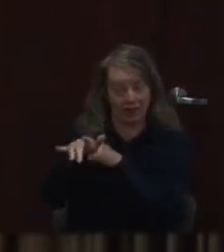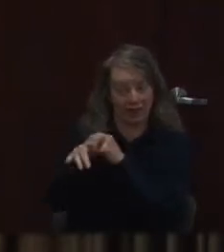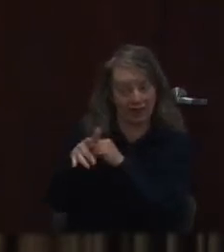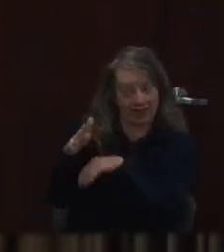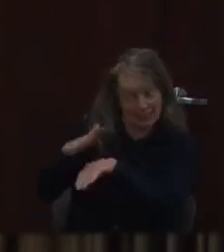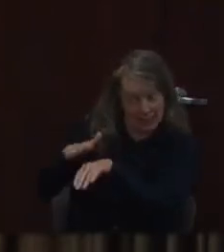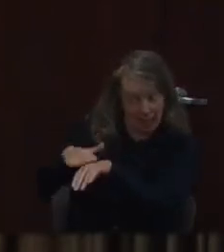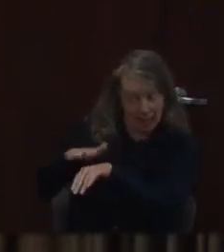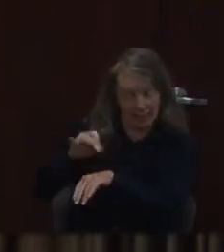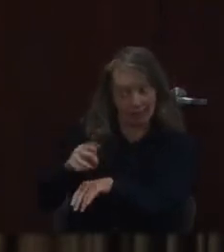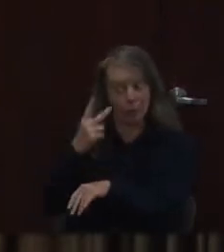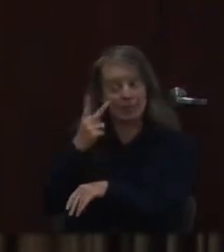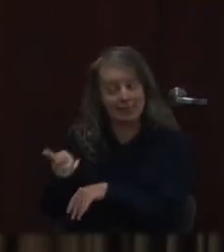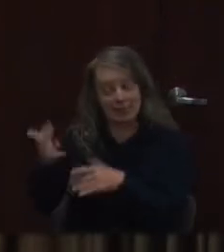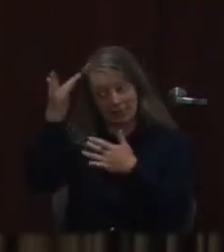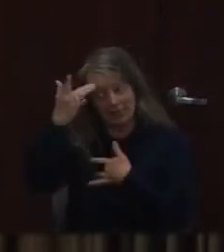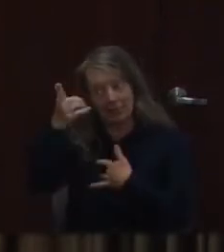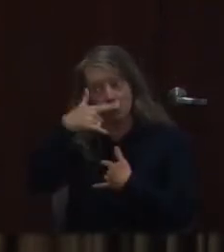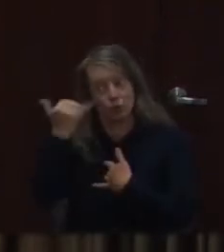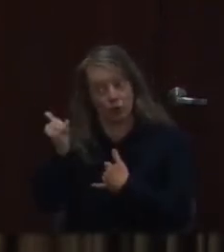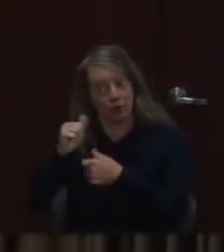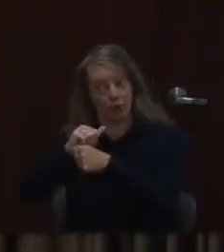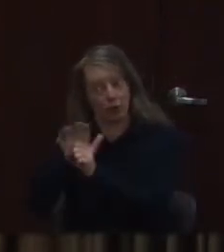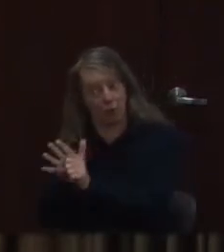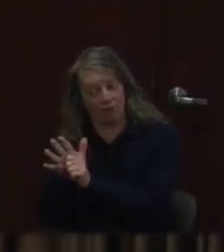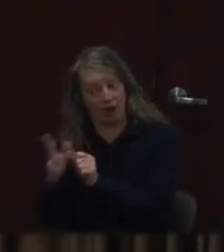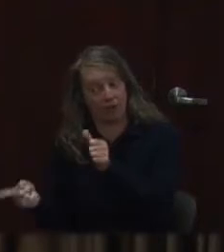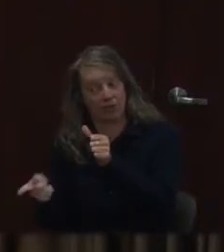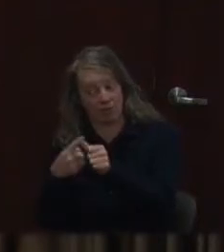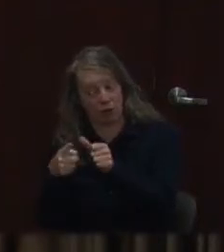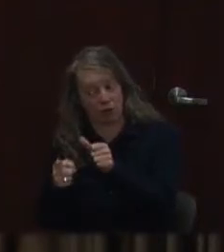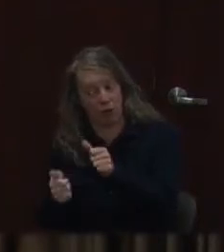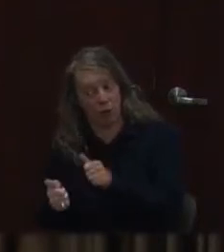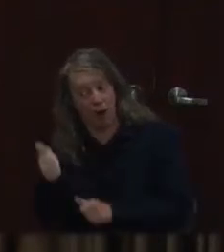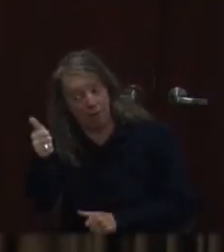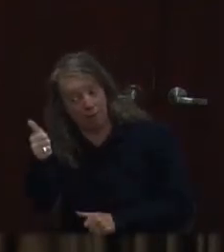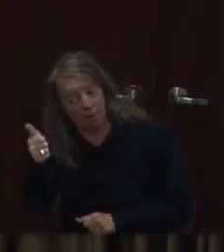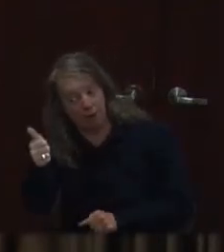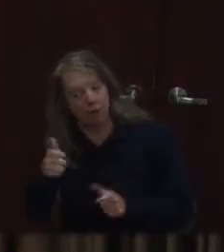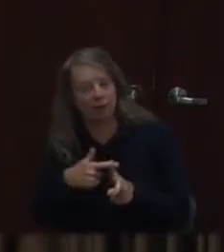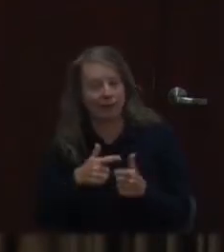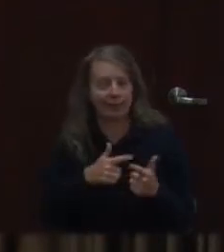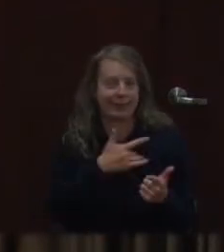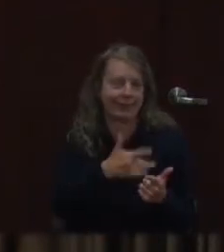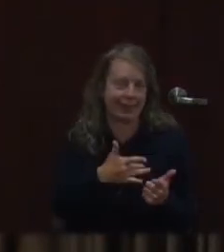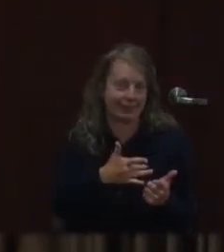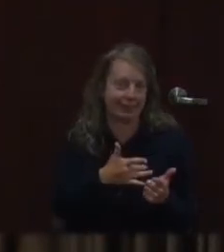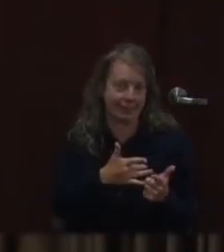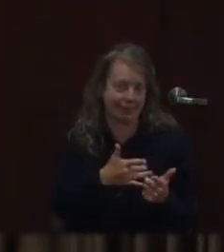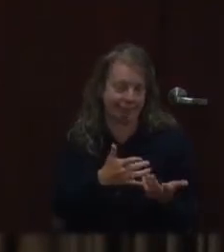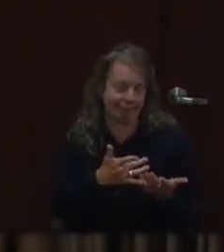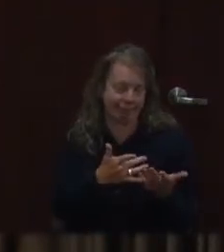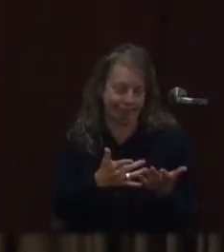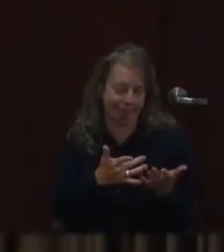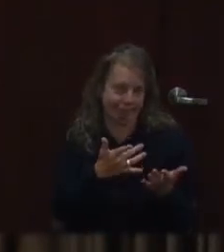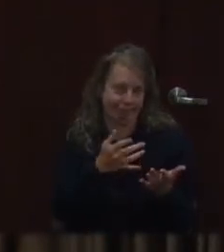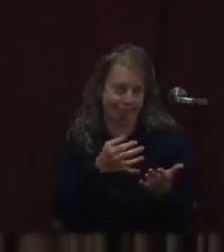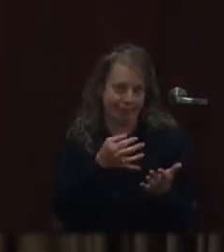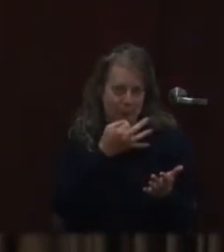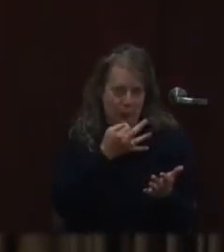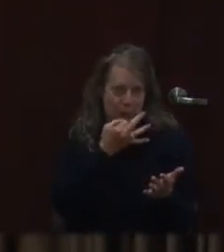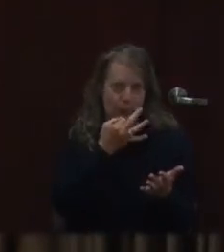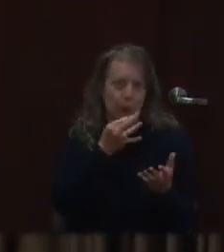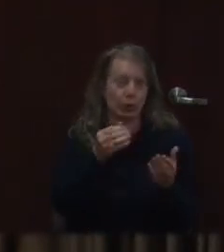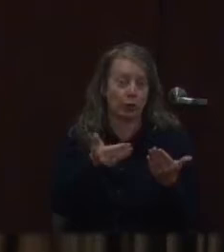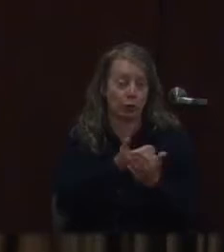illnesses first, and then likely if you did see an uptick in that, it's likely then followed by new cases, and